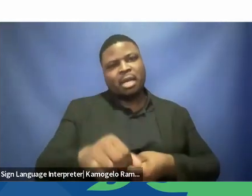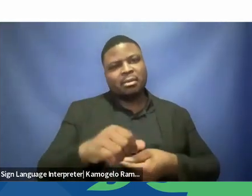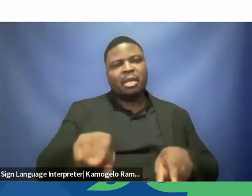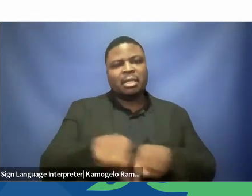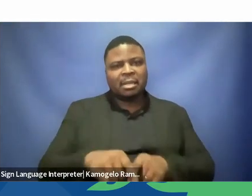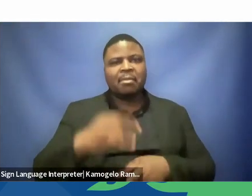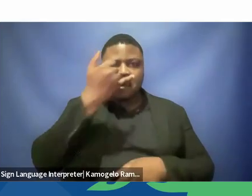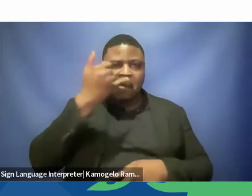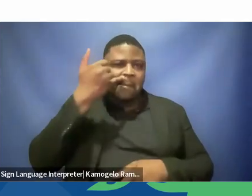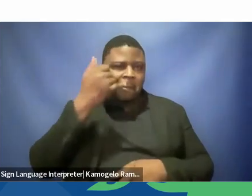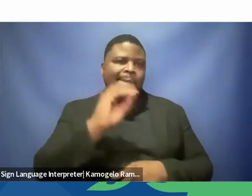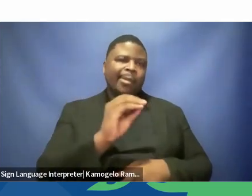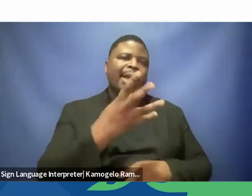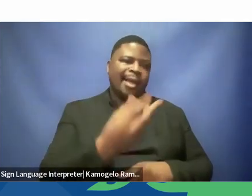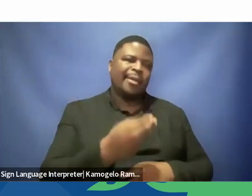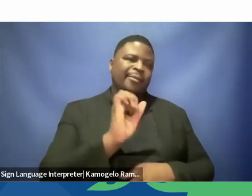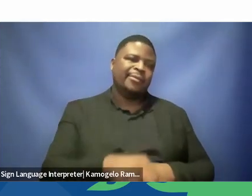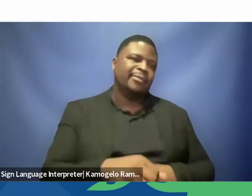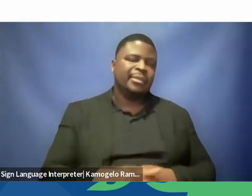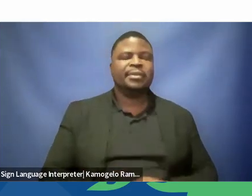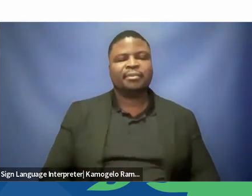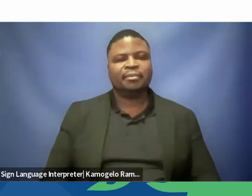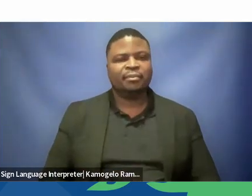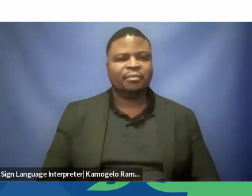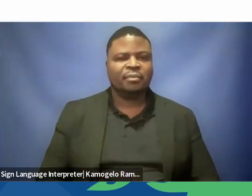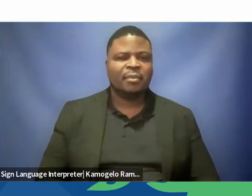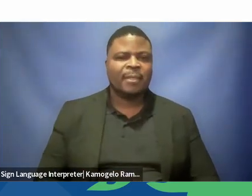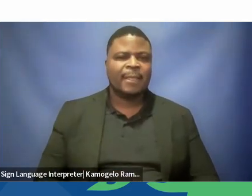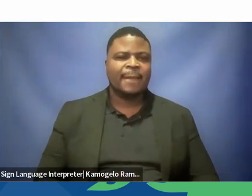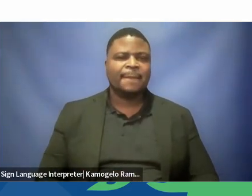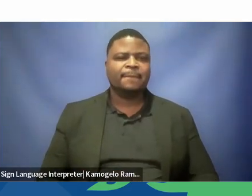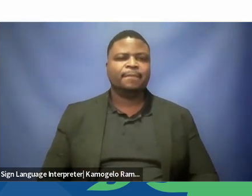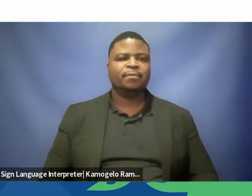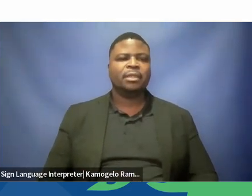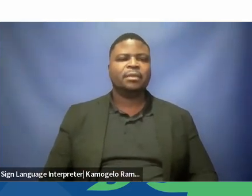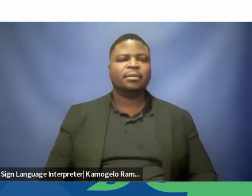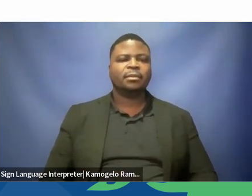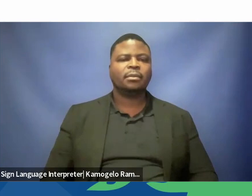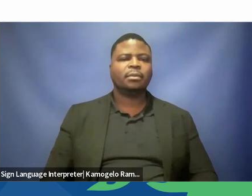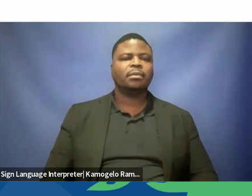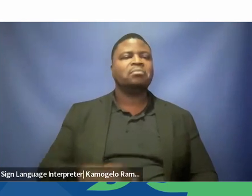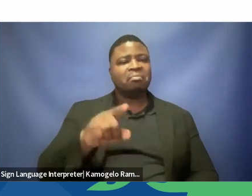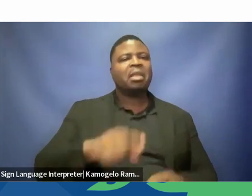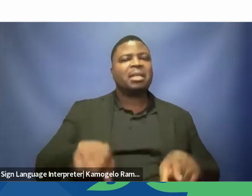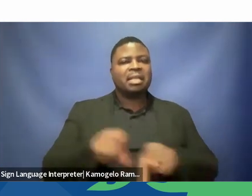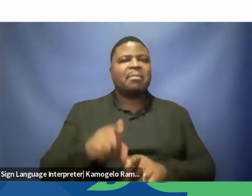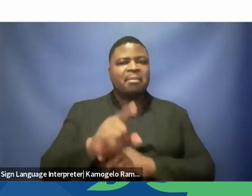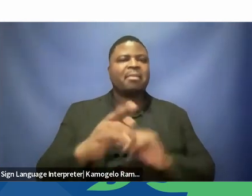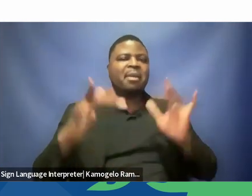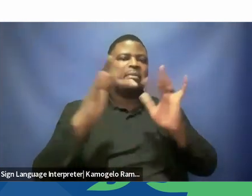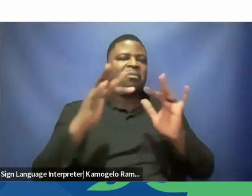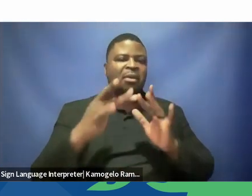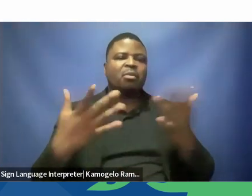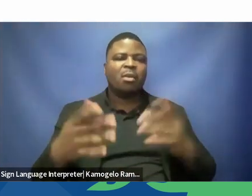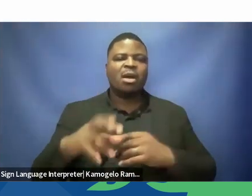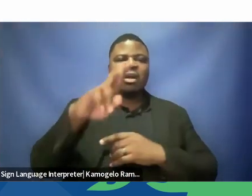is involved in that interaction or that transaction. There are also other physical sources of connection. In Johannesburg, it's the Rec